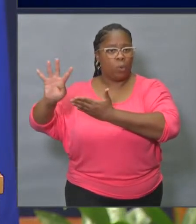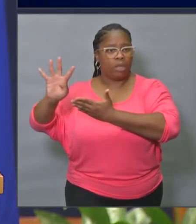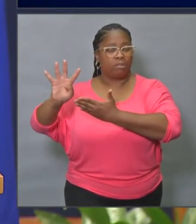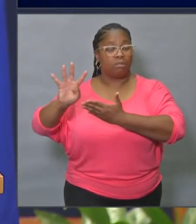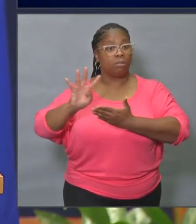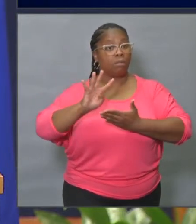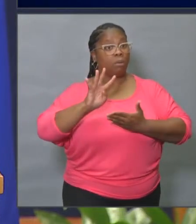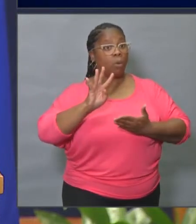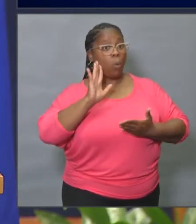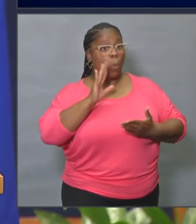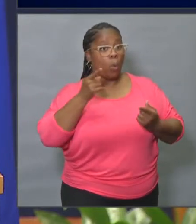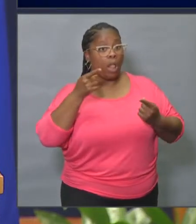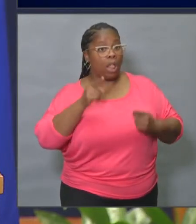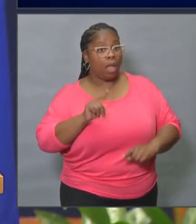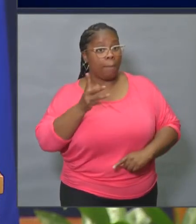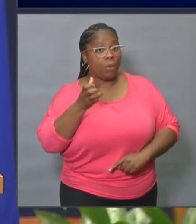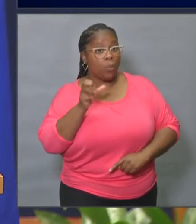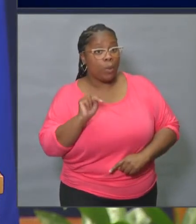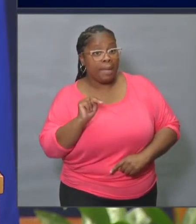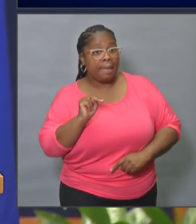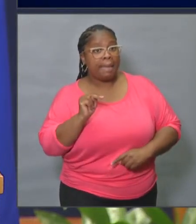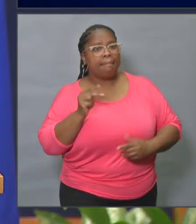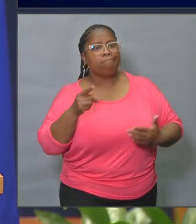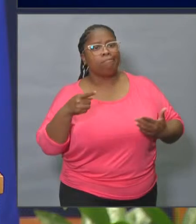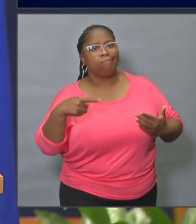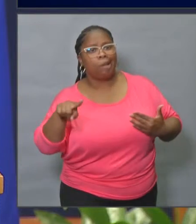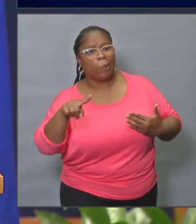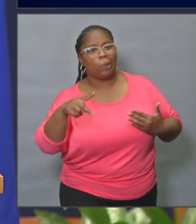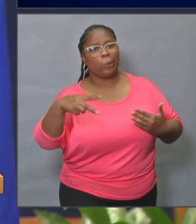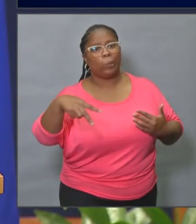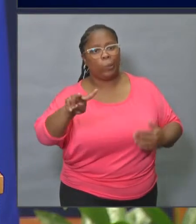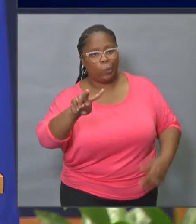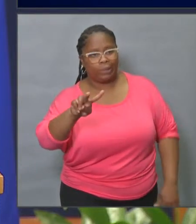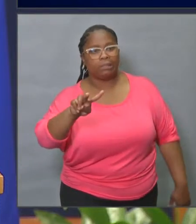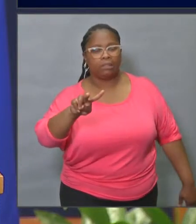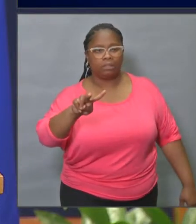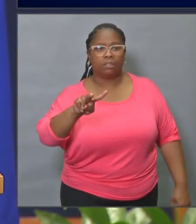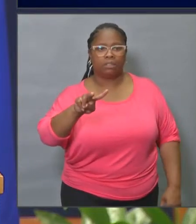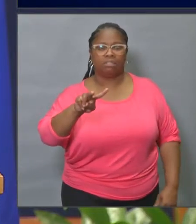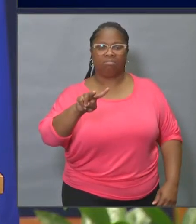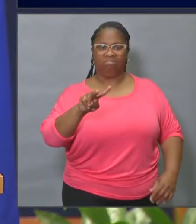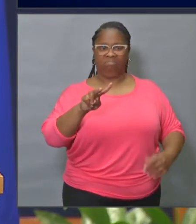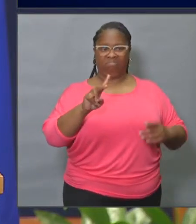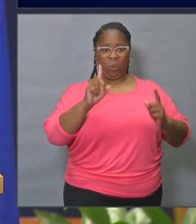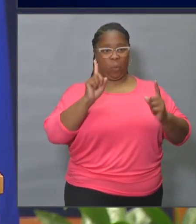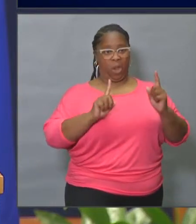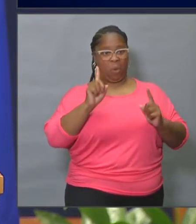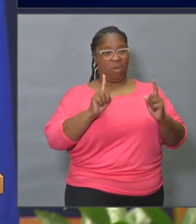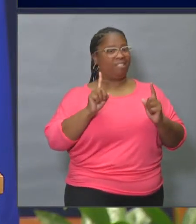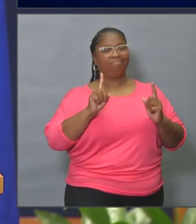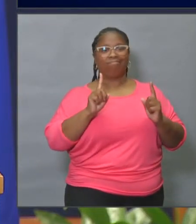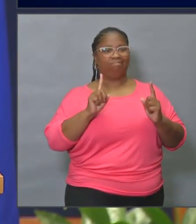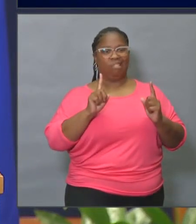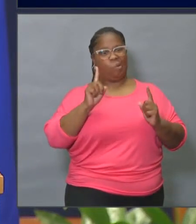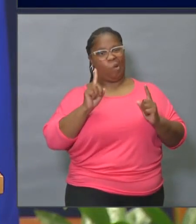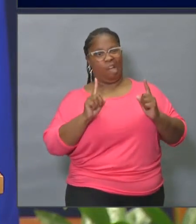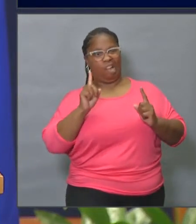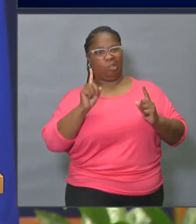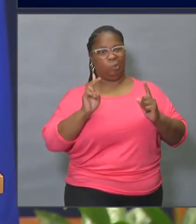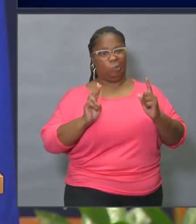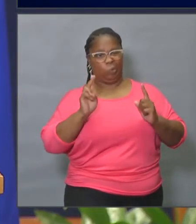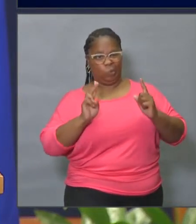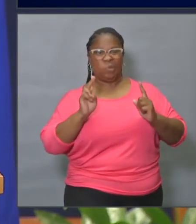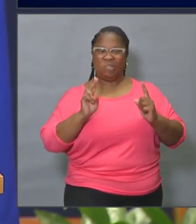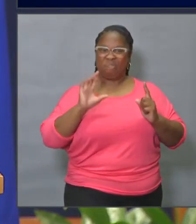change happen over the coming 1 to 2 weeks. Even with this trend at greater than 1, the number of hospital beds and ventilators in Los